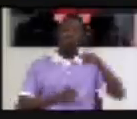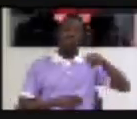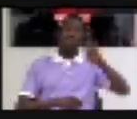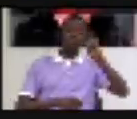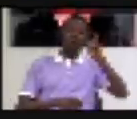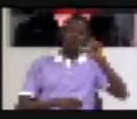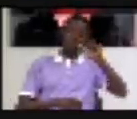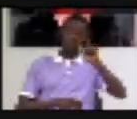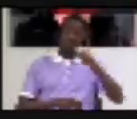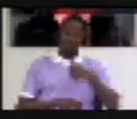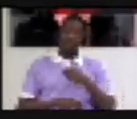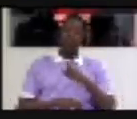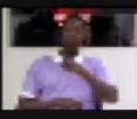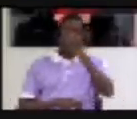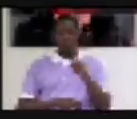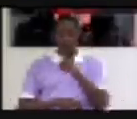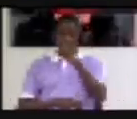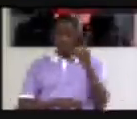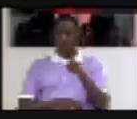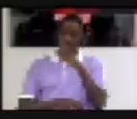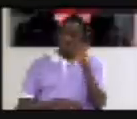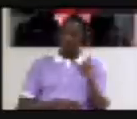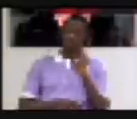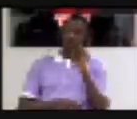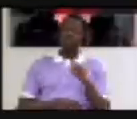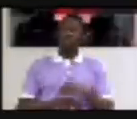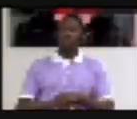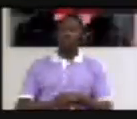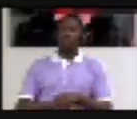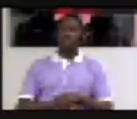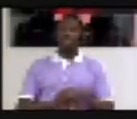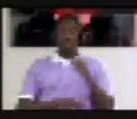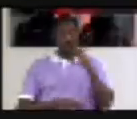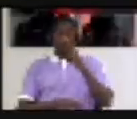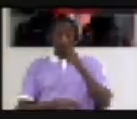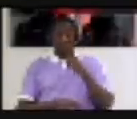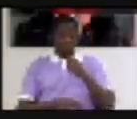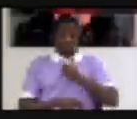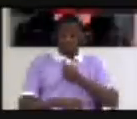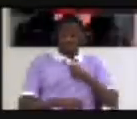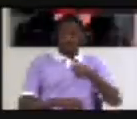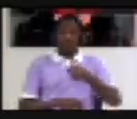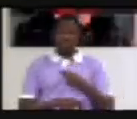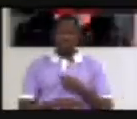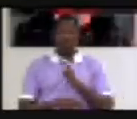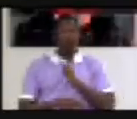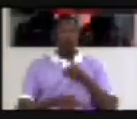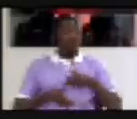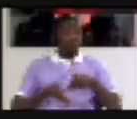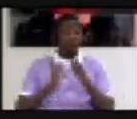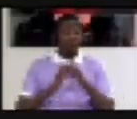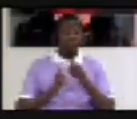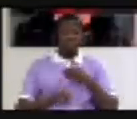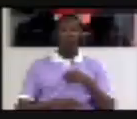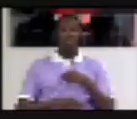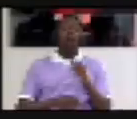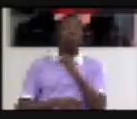questioning, and trying to threaten me. But that was not only me, it was also with Honorable Mahawa Cham for